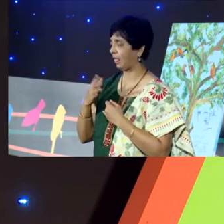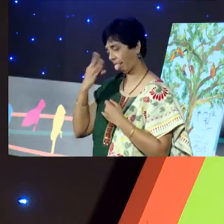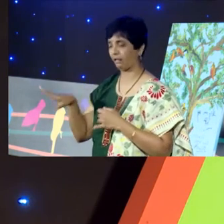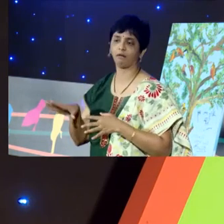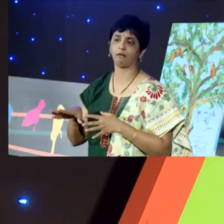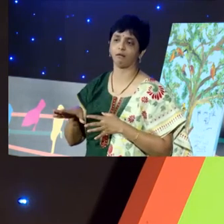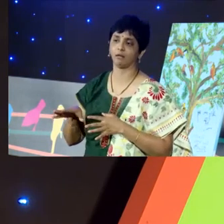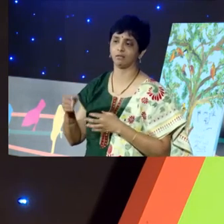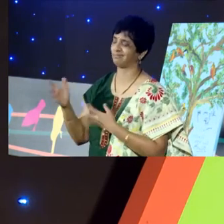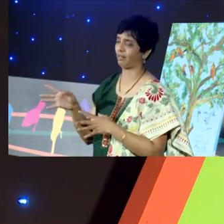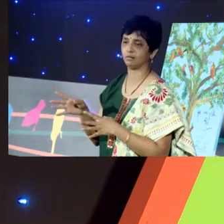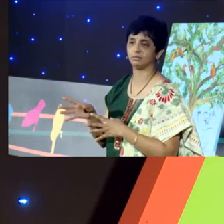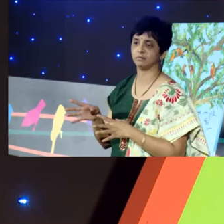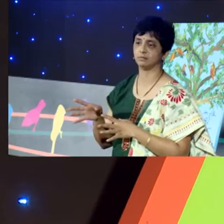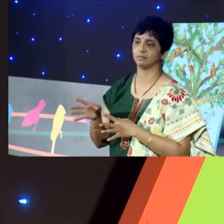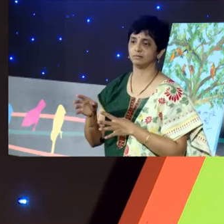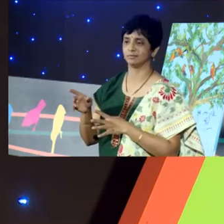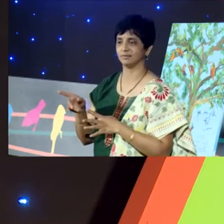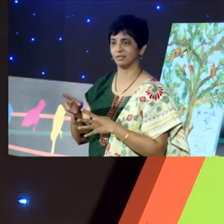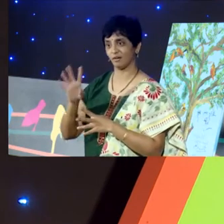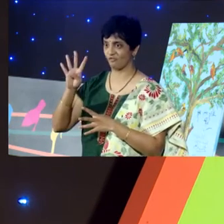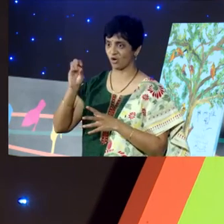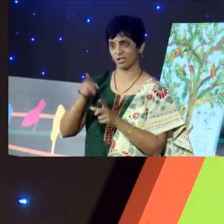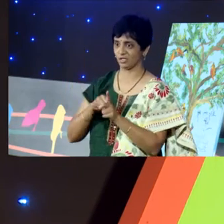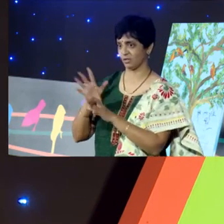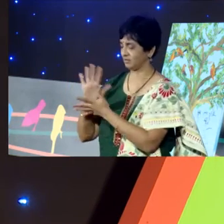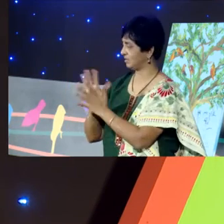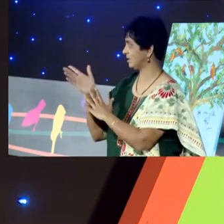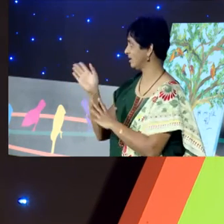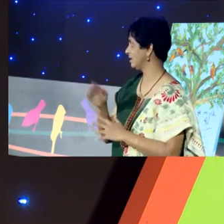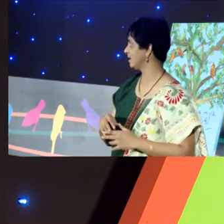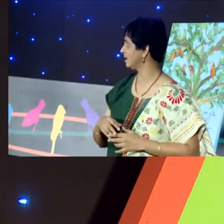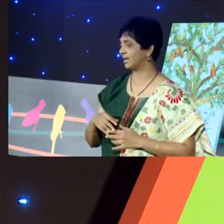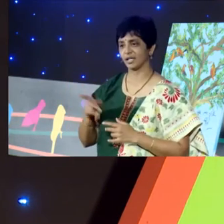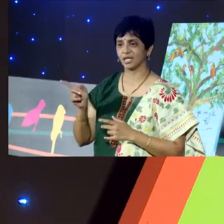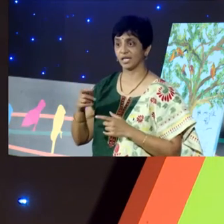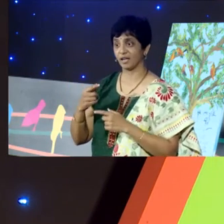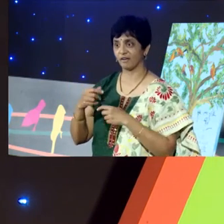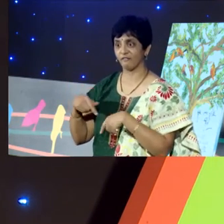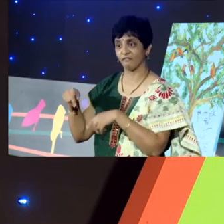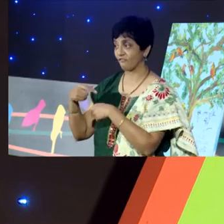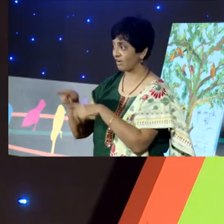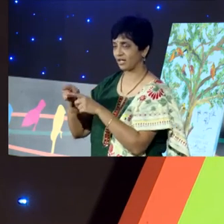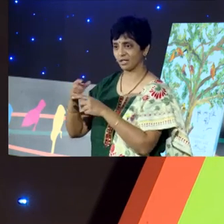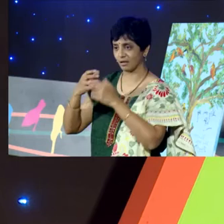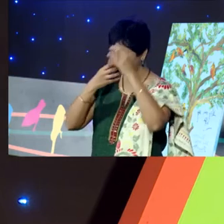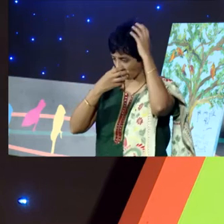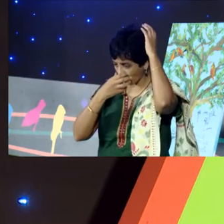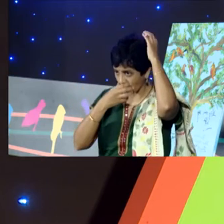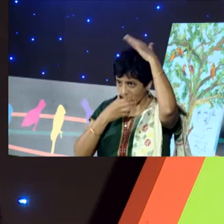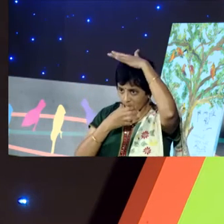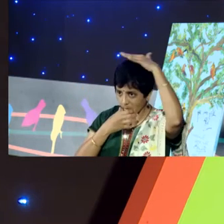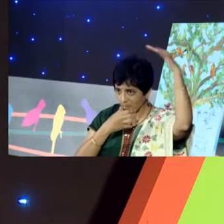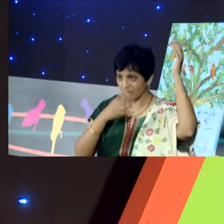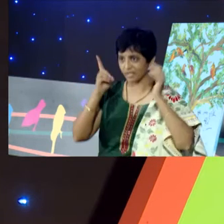about. And when I was 40 years old and I went for my diving exam, guess what they